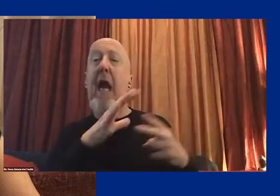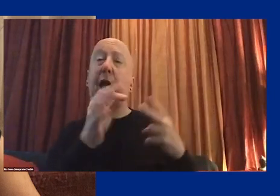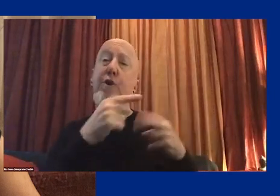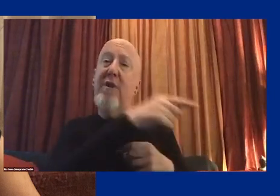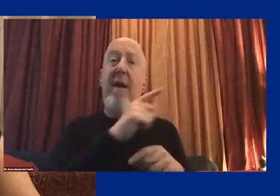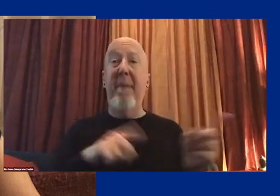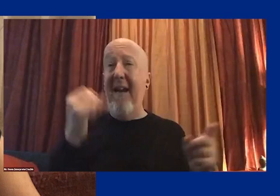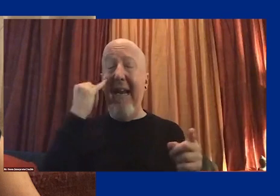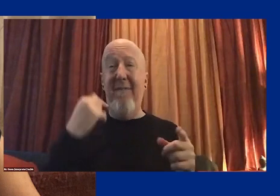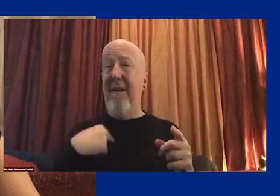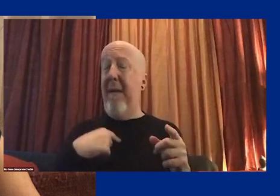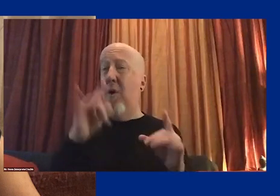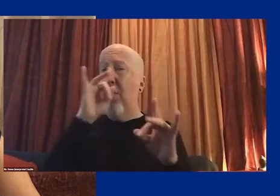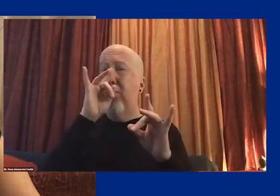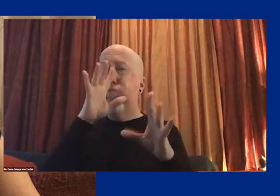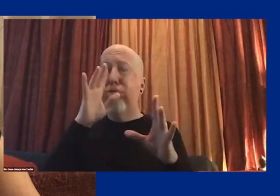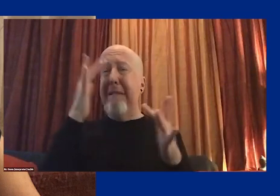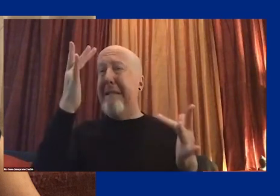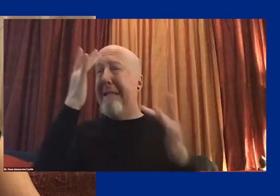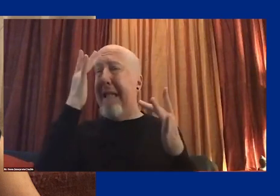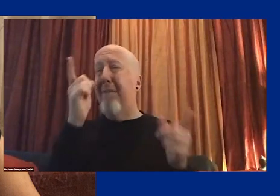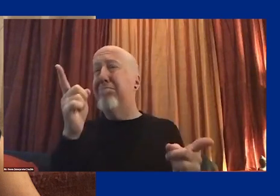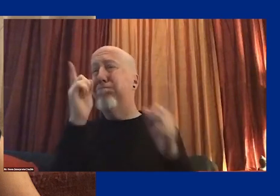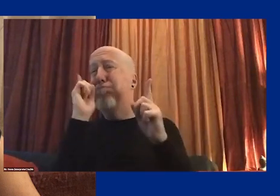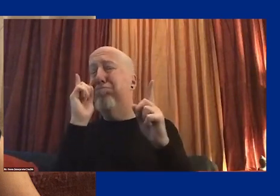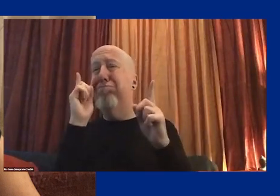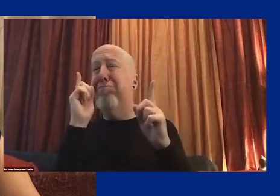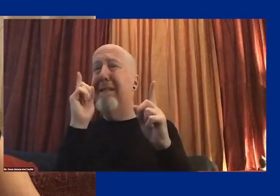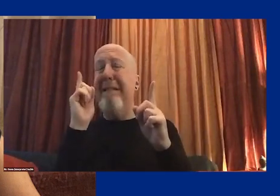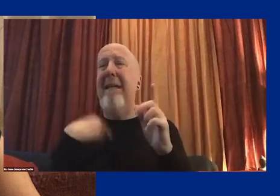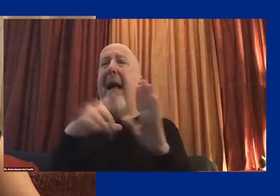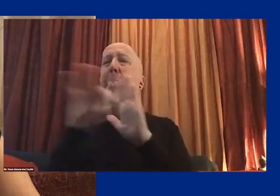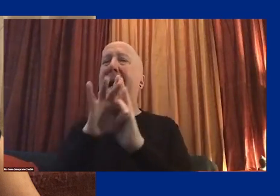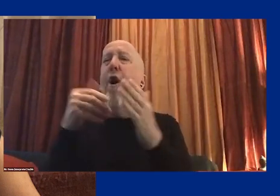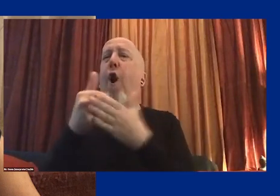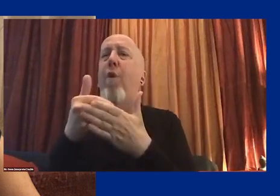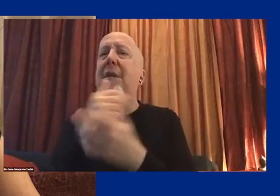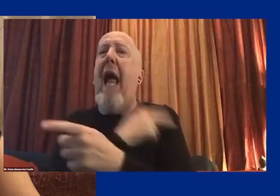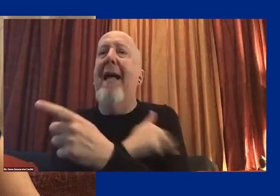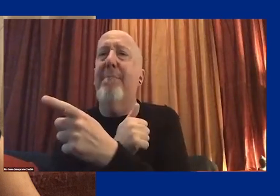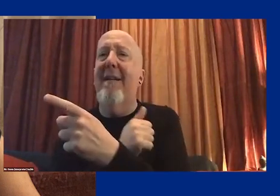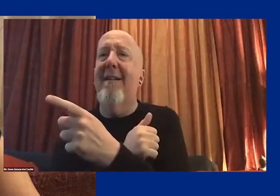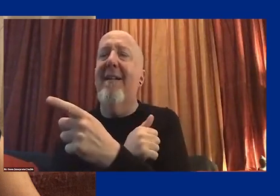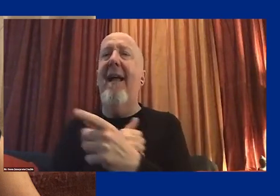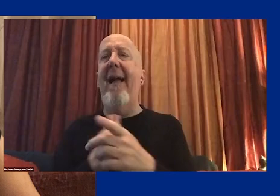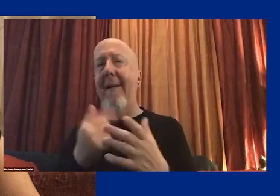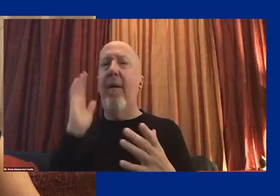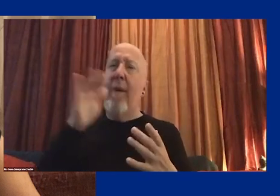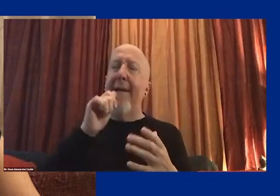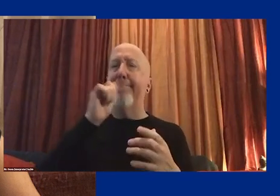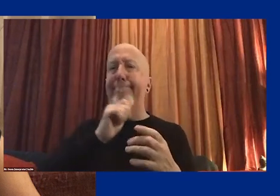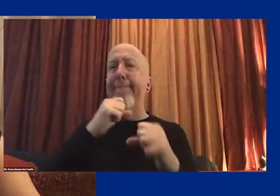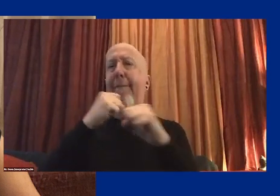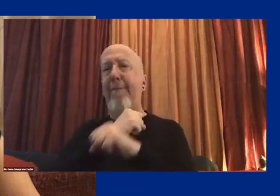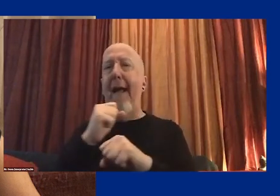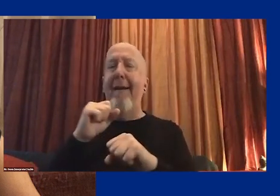hospital, figuring that I'll fight the battle of weight discrimination as best I can, but I need to get into a